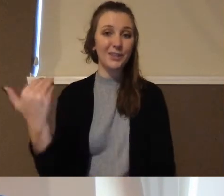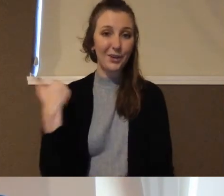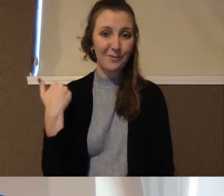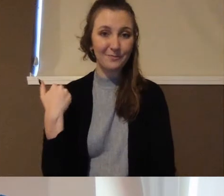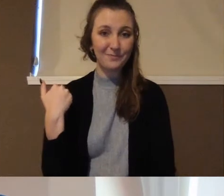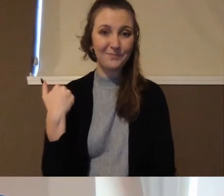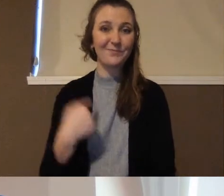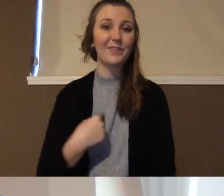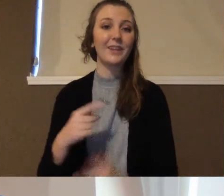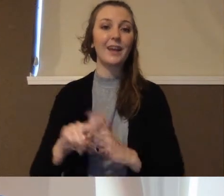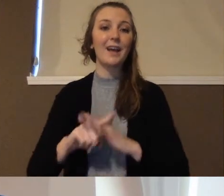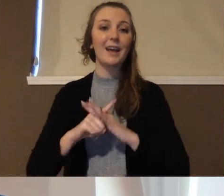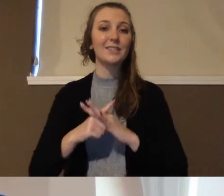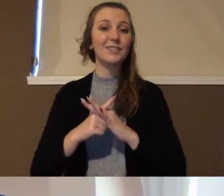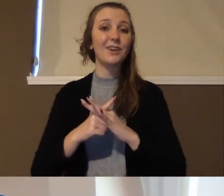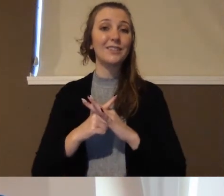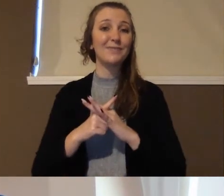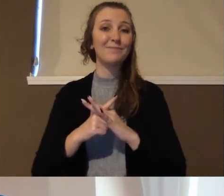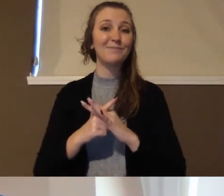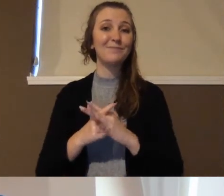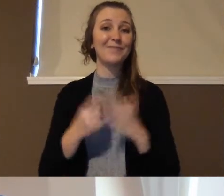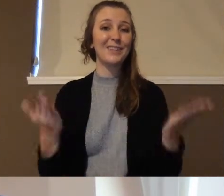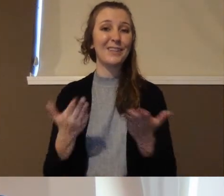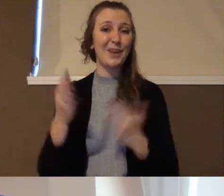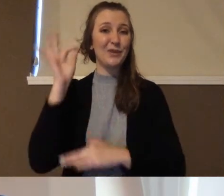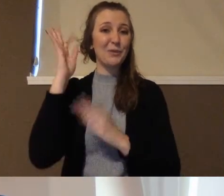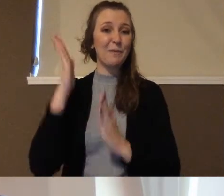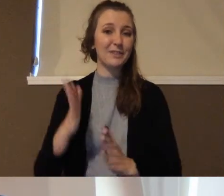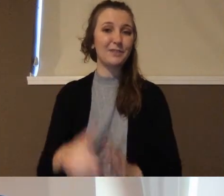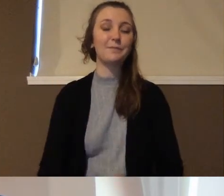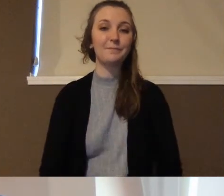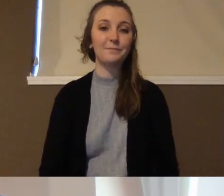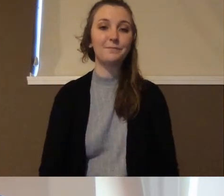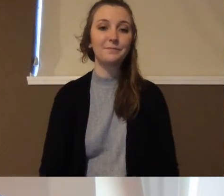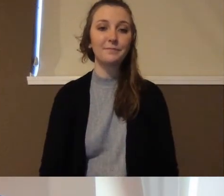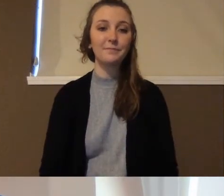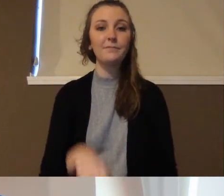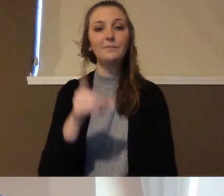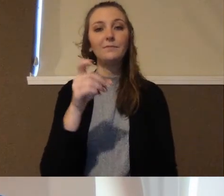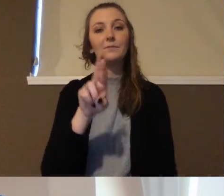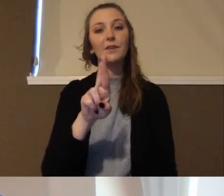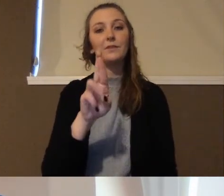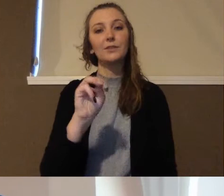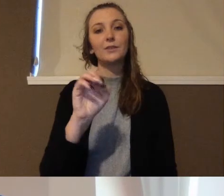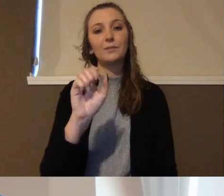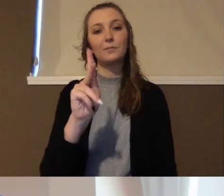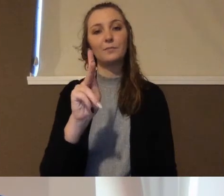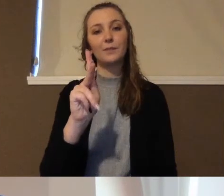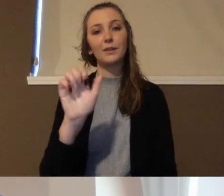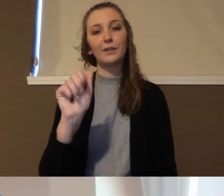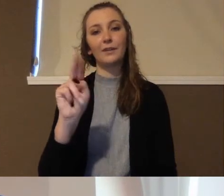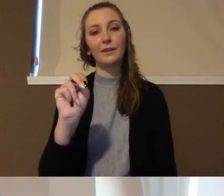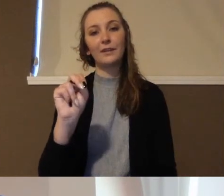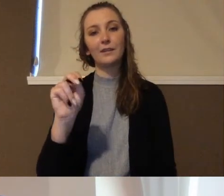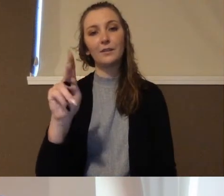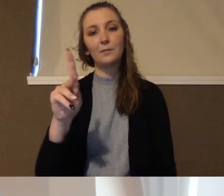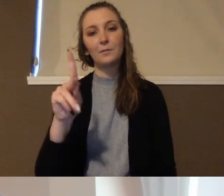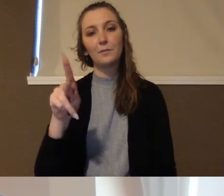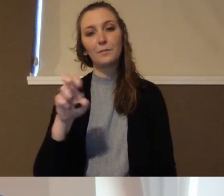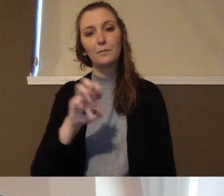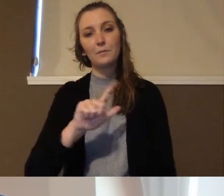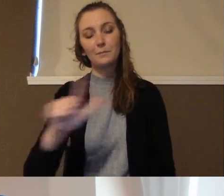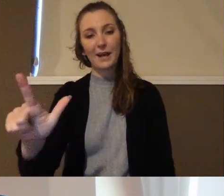your pastor. Dr. Mark Allen Powell preached on this story of binding and